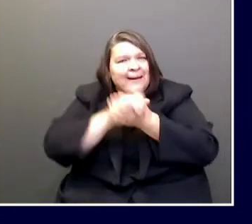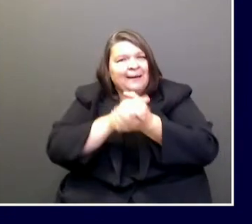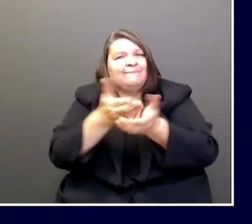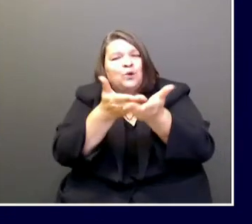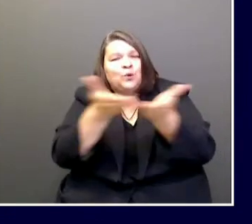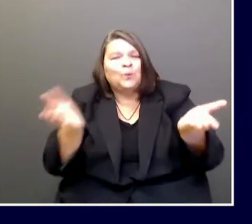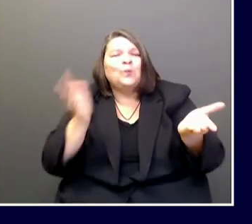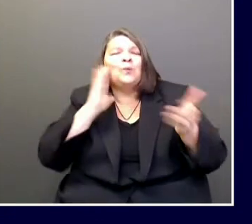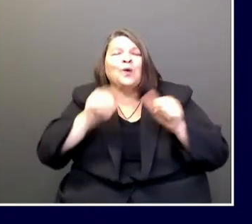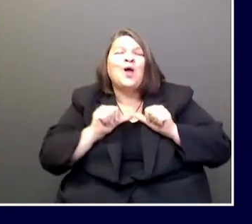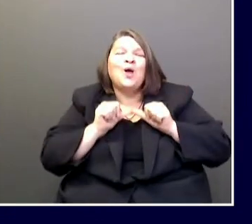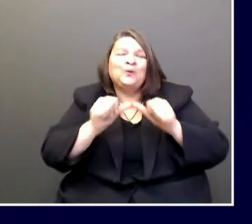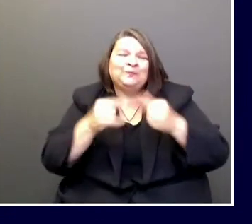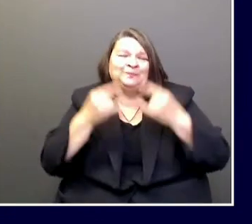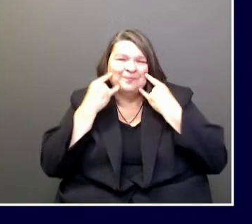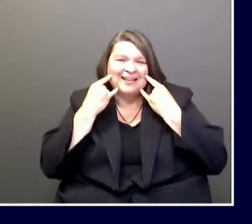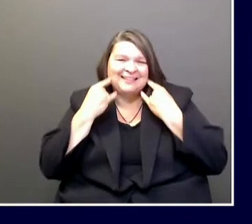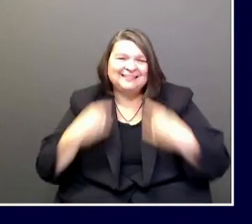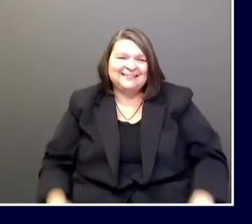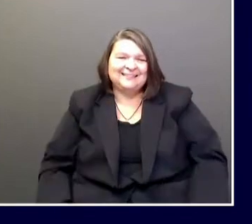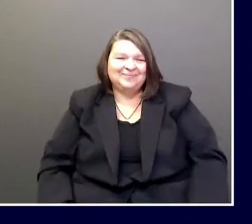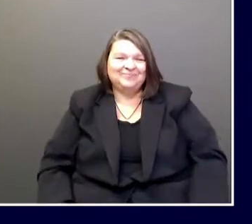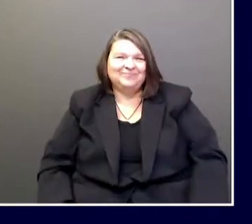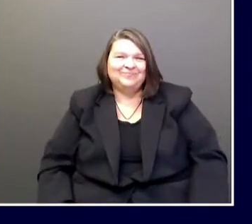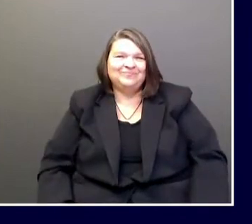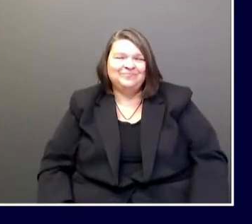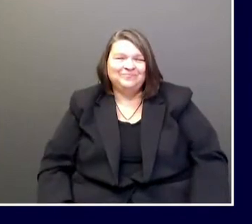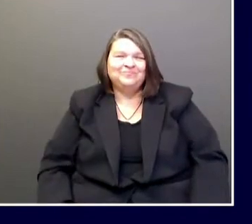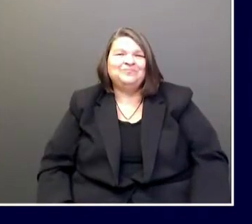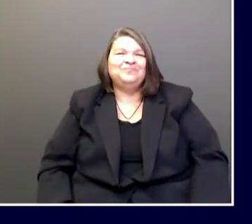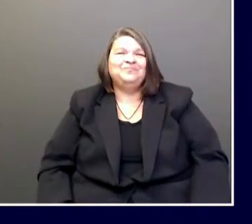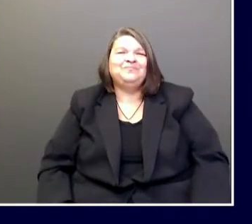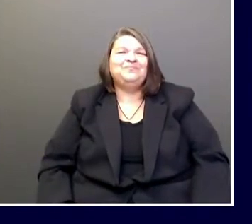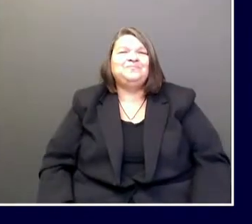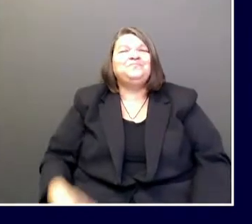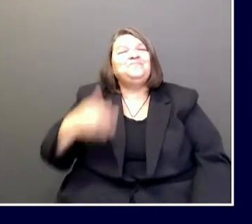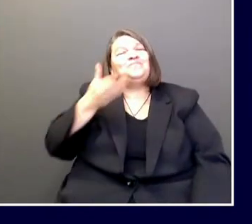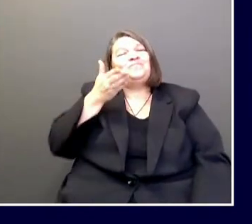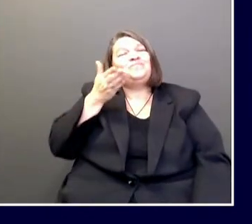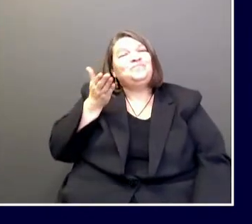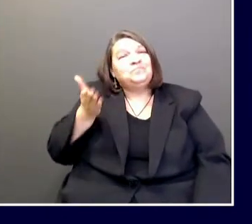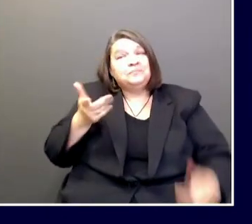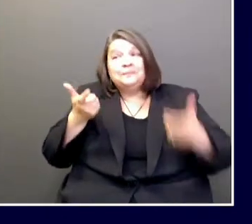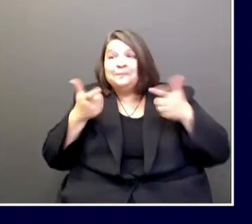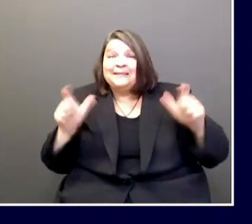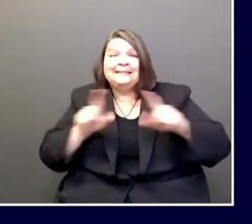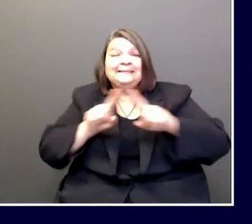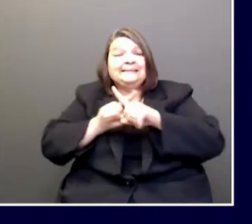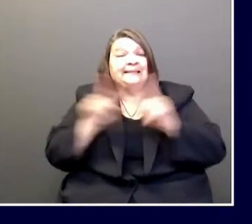difference between now and when we took actions to